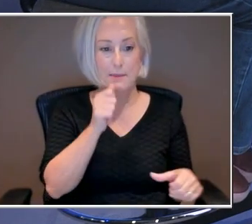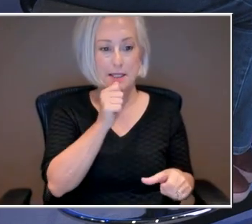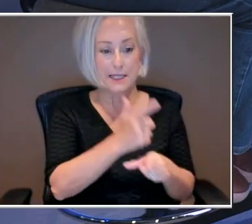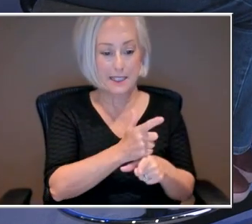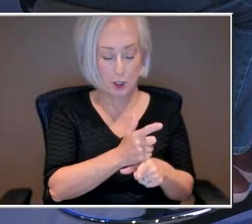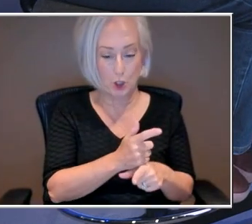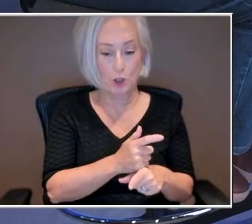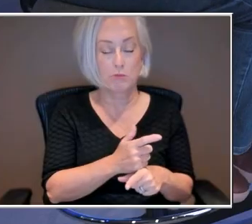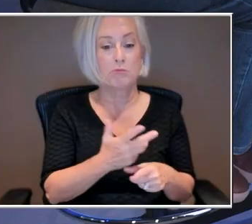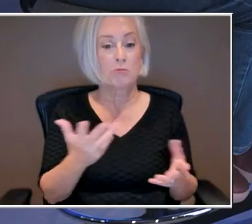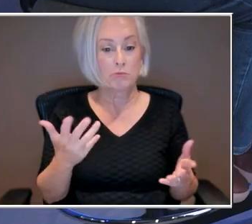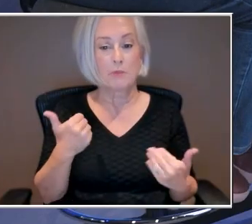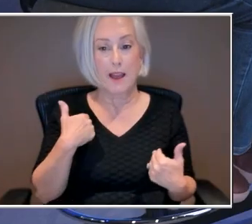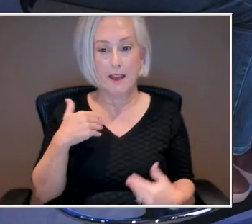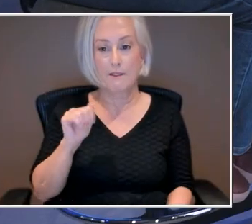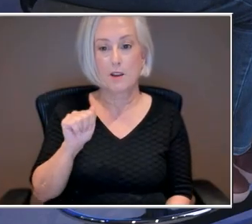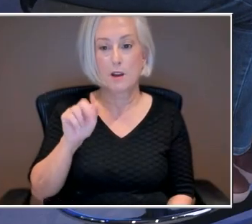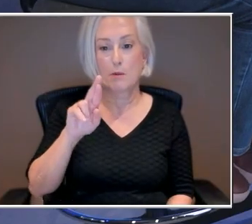has the BRCA gene.